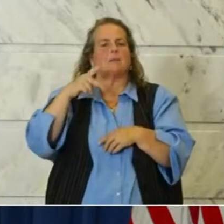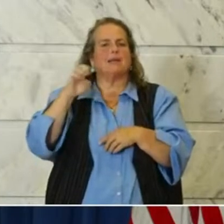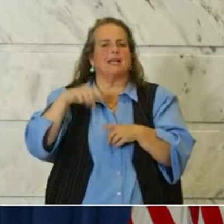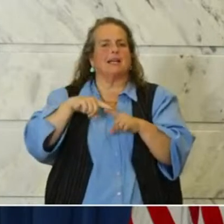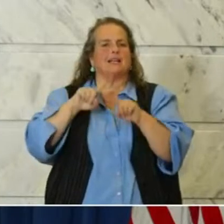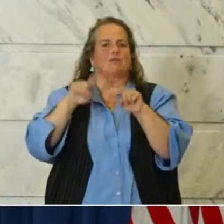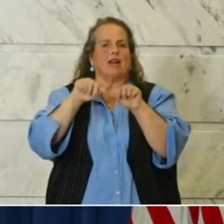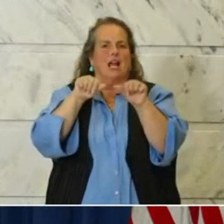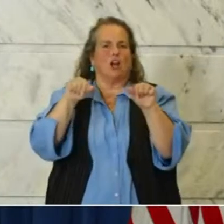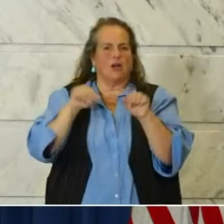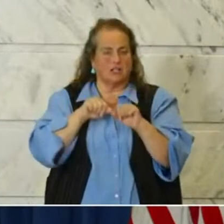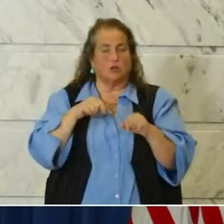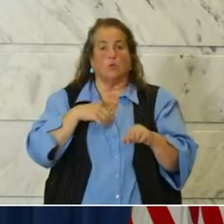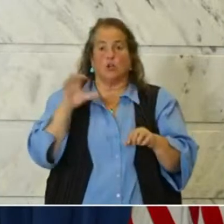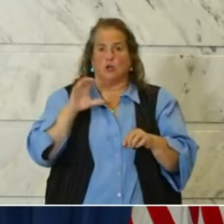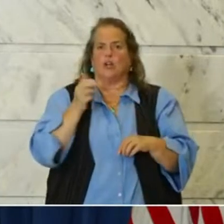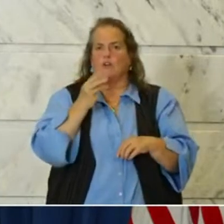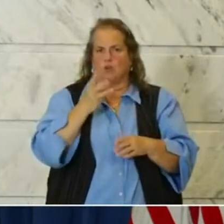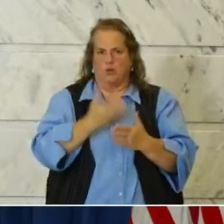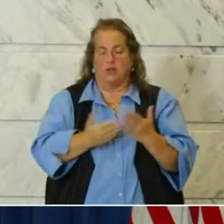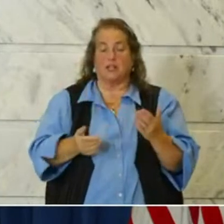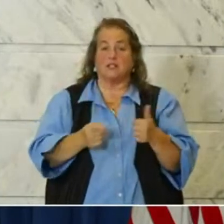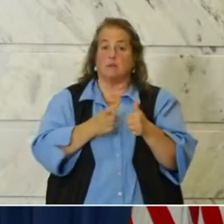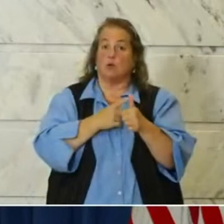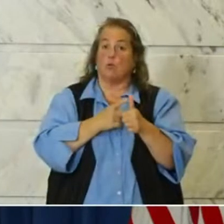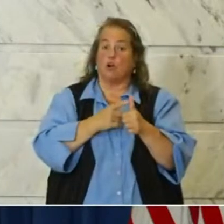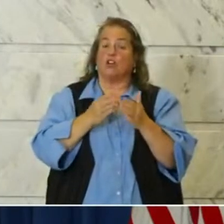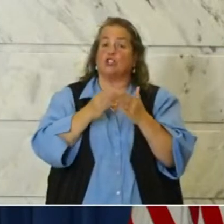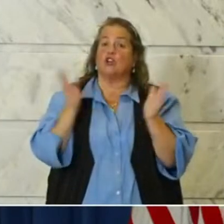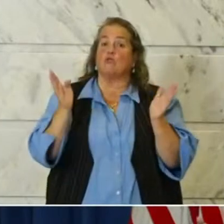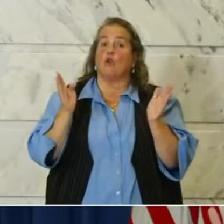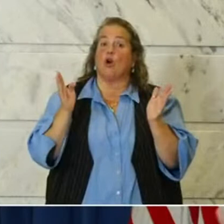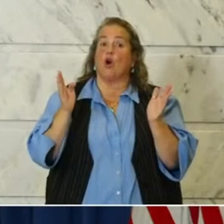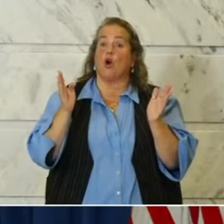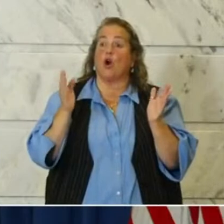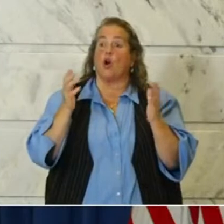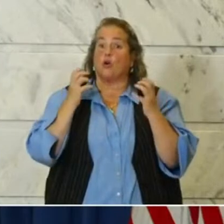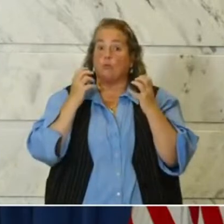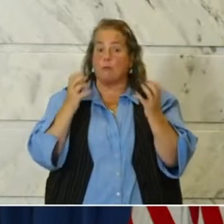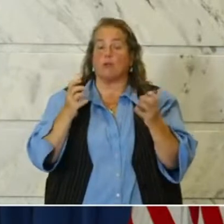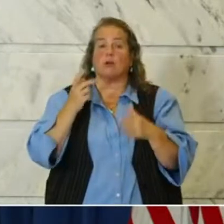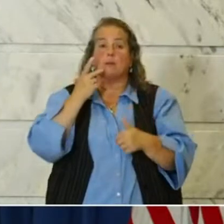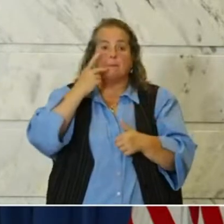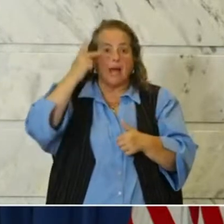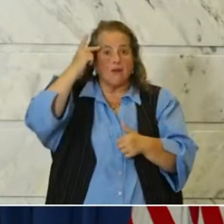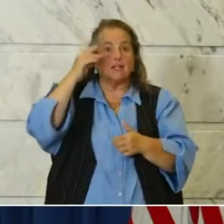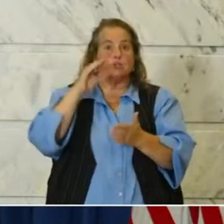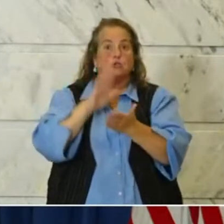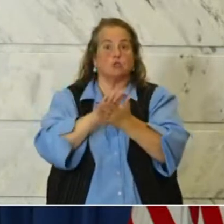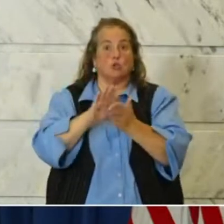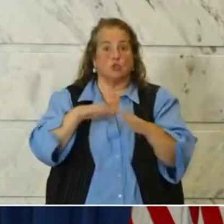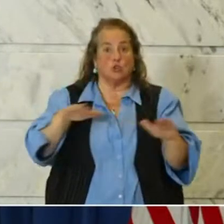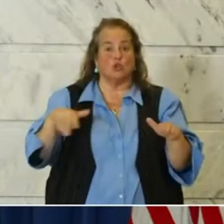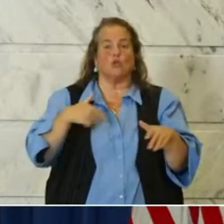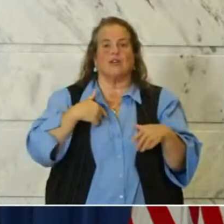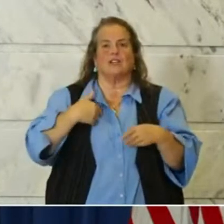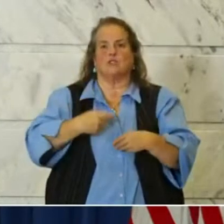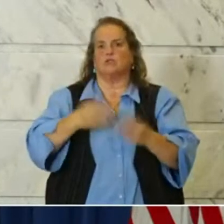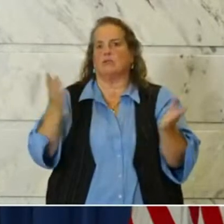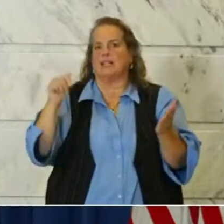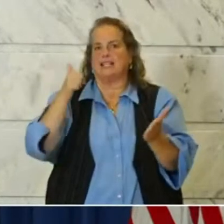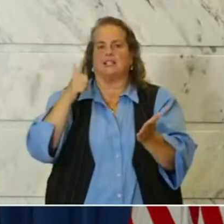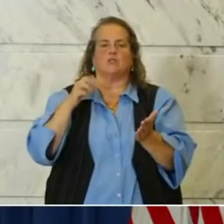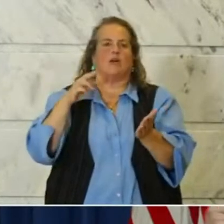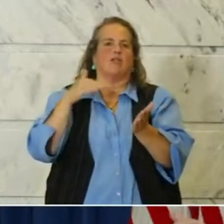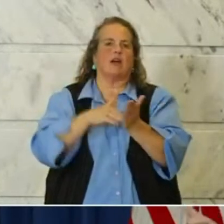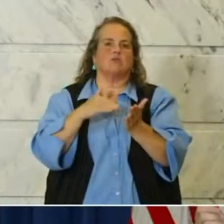doing a couple of things. Number one, for the general population, which includes parents and school children, we've distributed tens of thousands